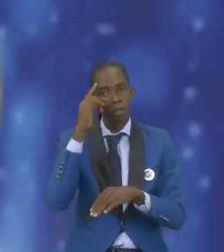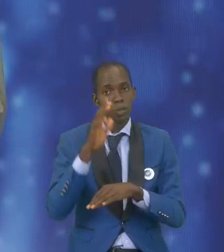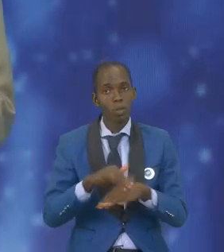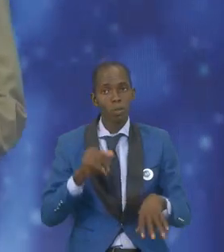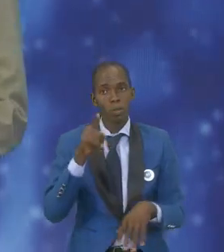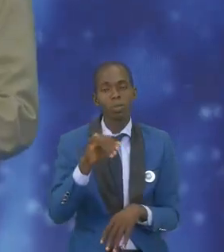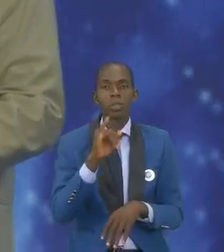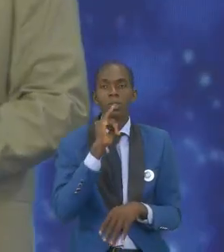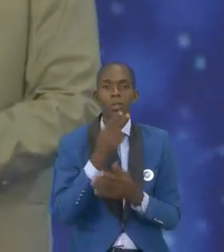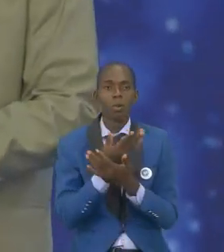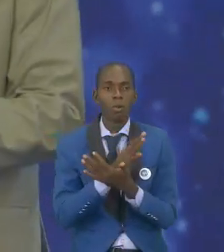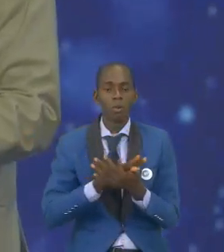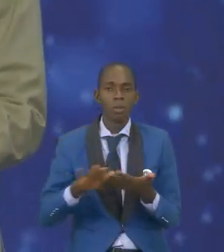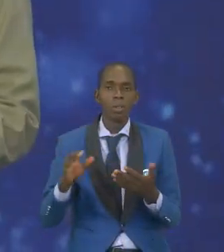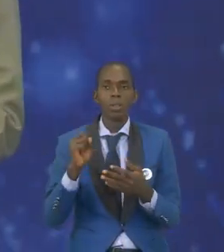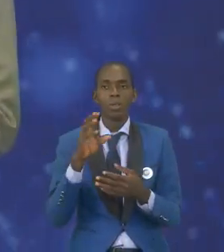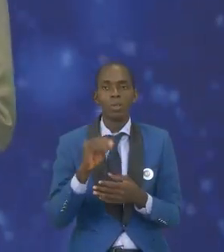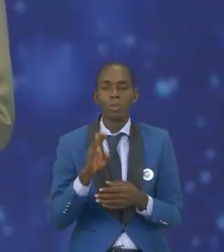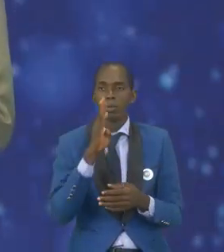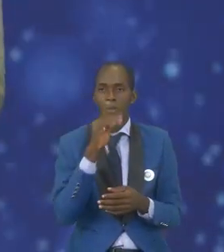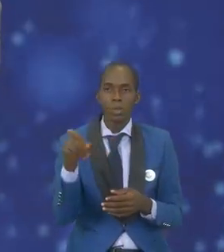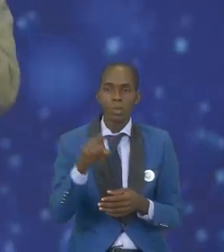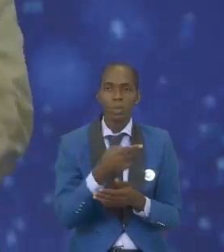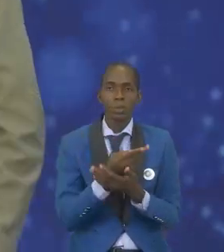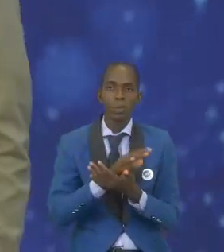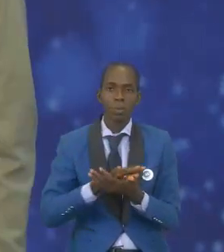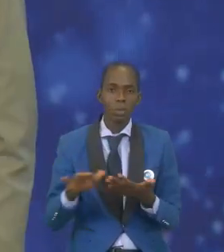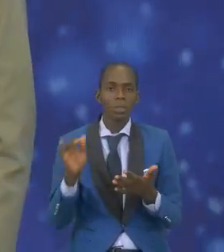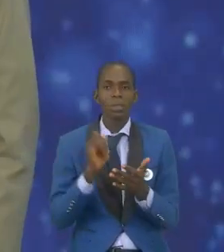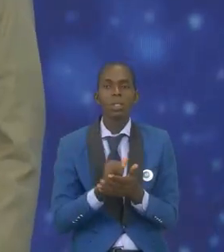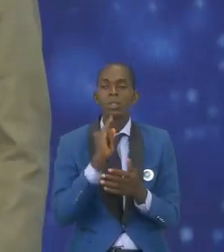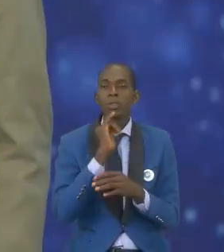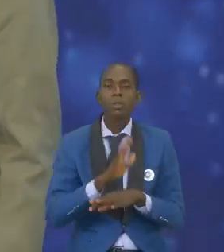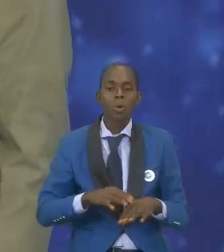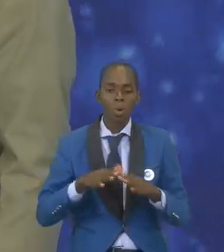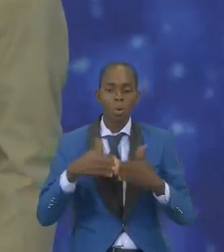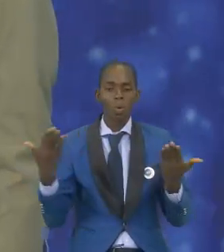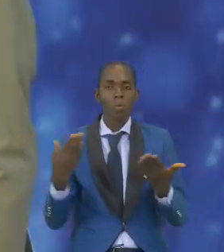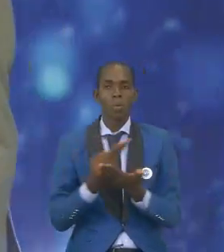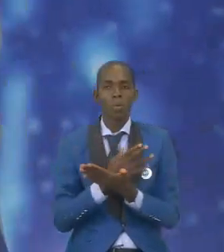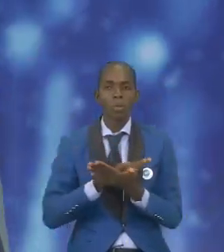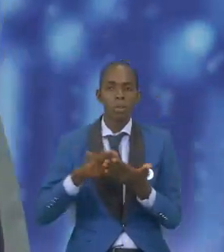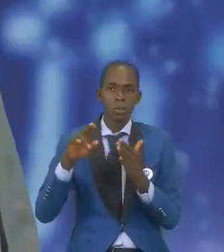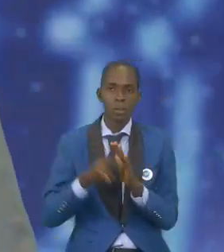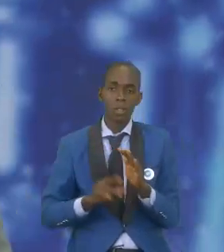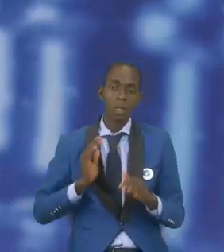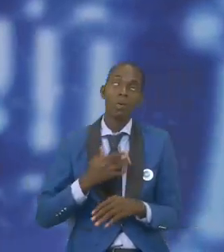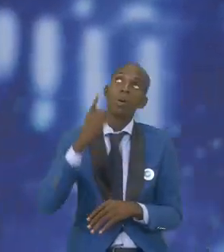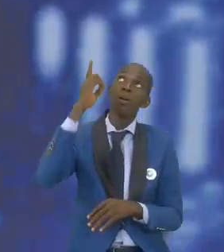holy, so be ye holy. That's transparent holiness, as God is